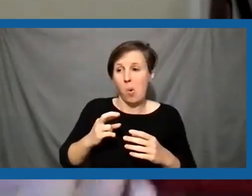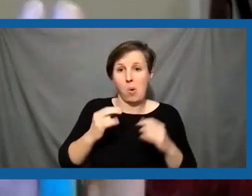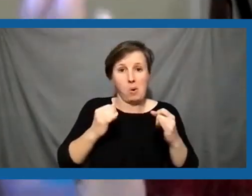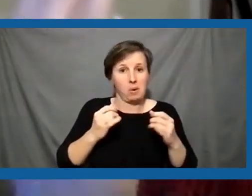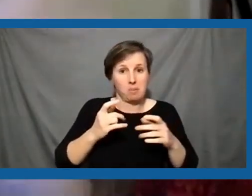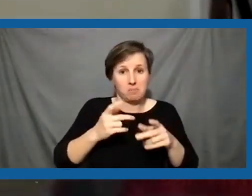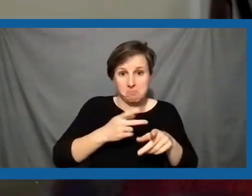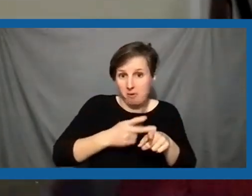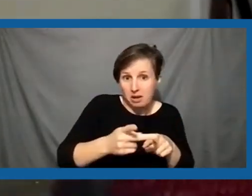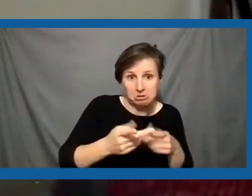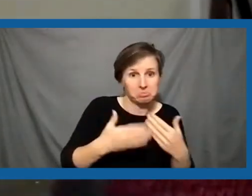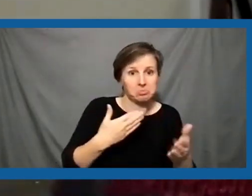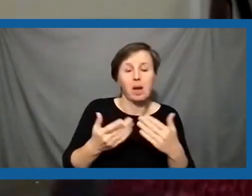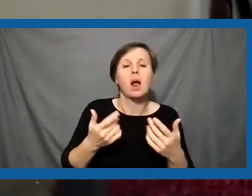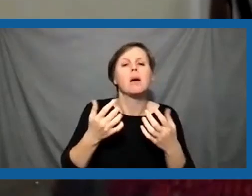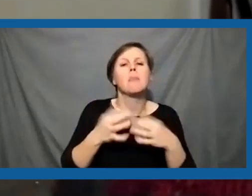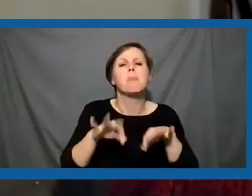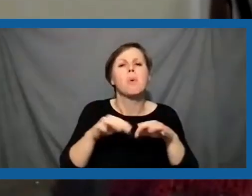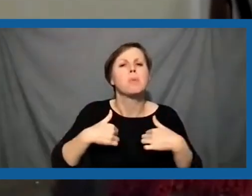I'm getting their perspective.